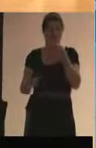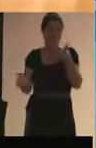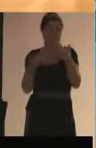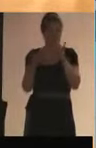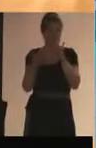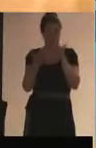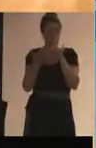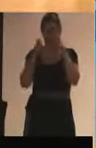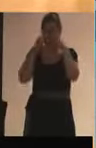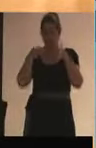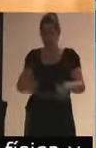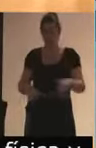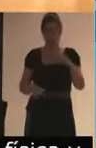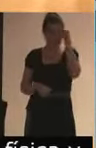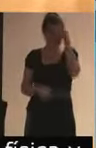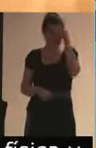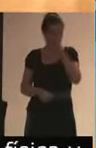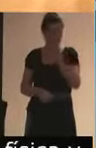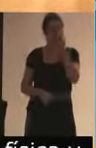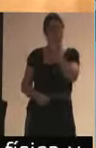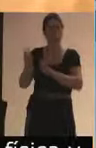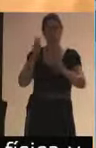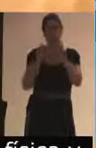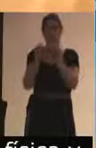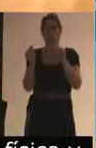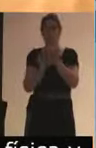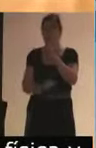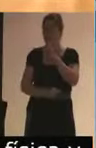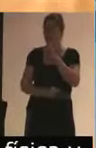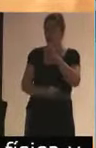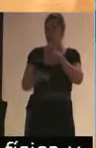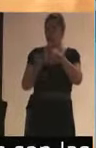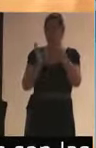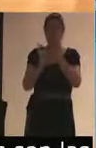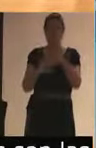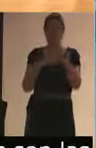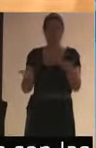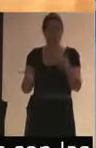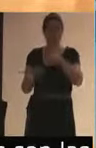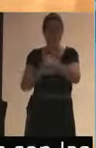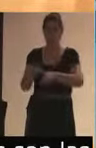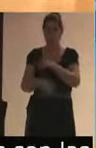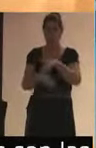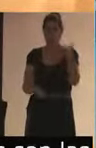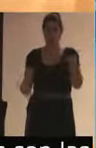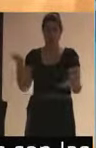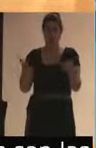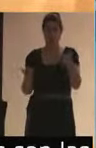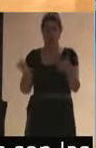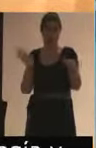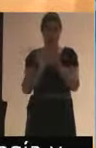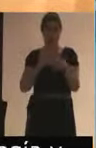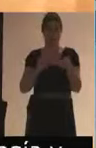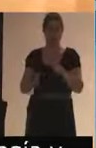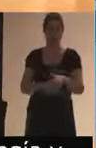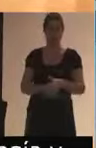this physical and cognitive interaction, looking also for the matrix and the technologies which